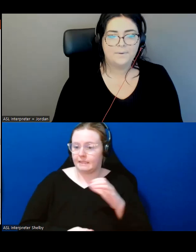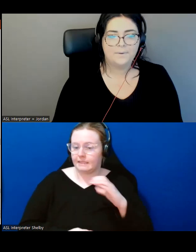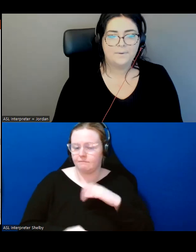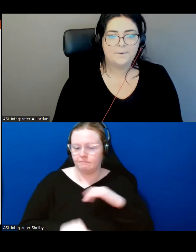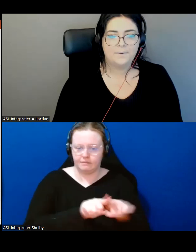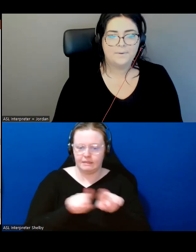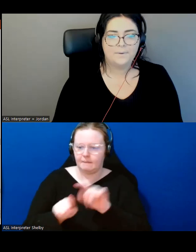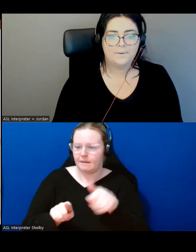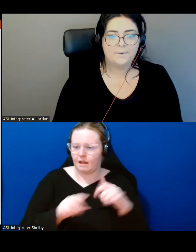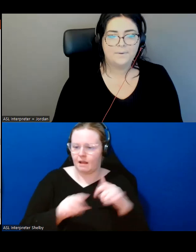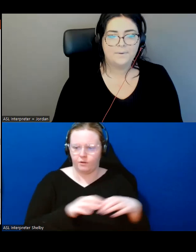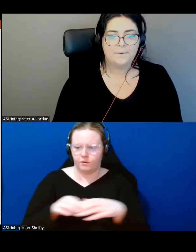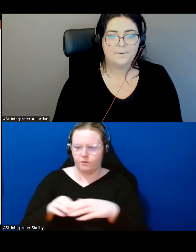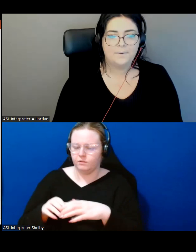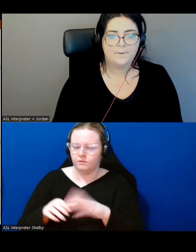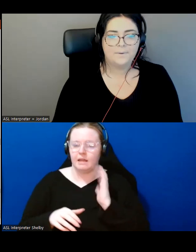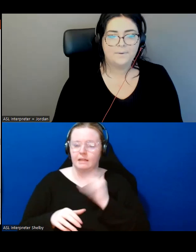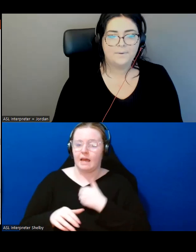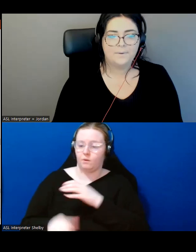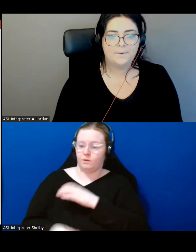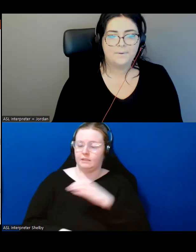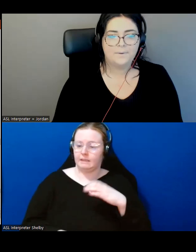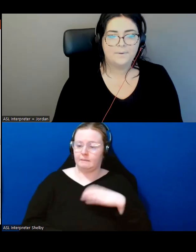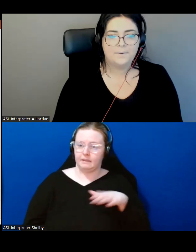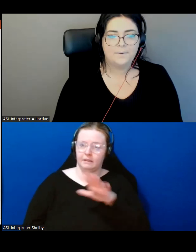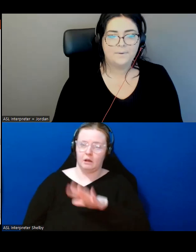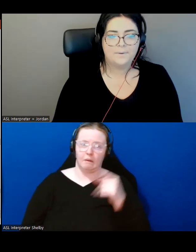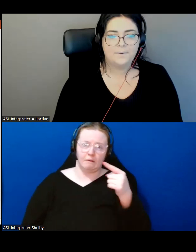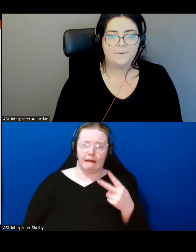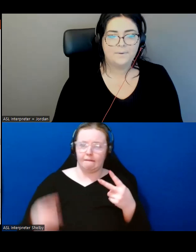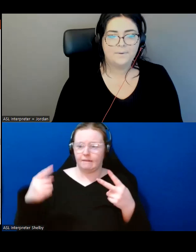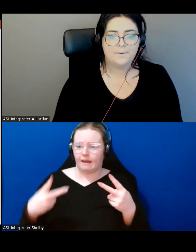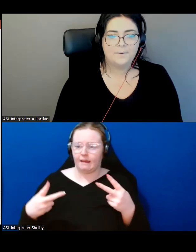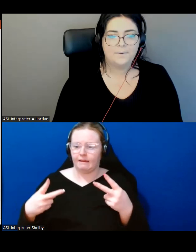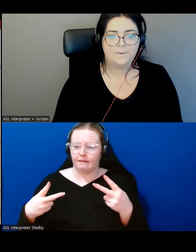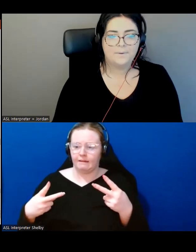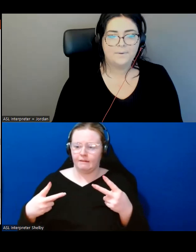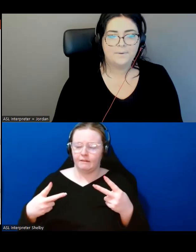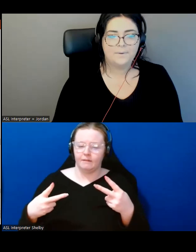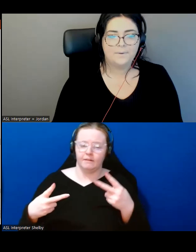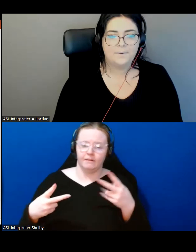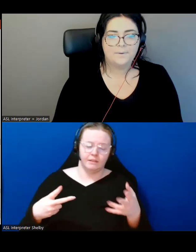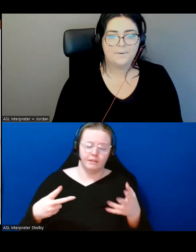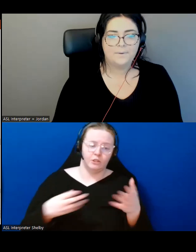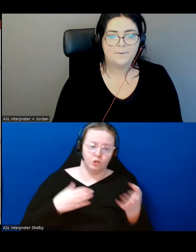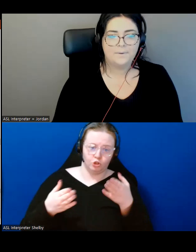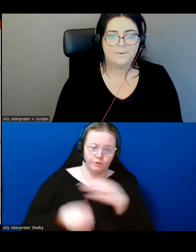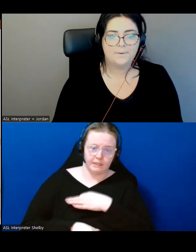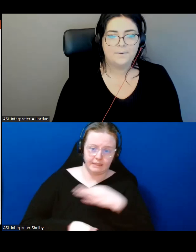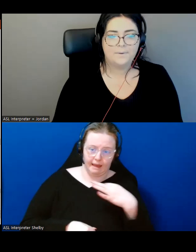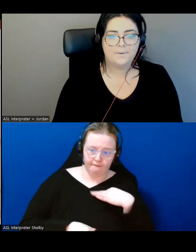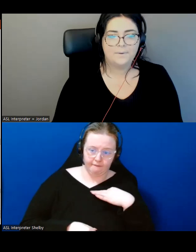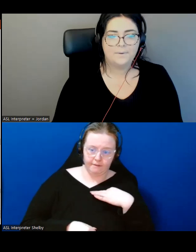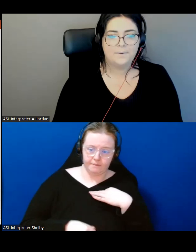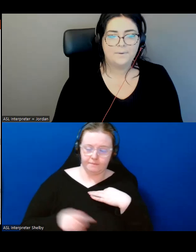and our steering committee is about half and half right now between Newfoundland Health Services staff and